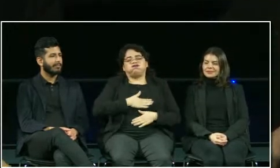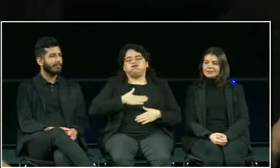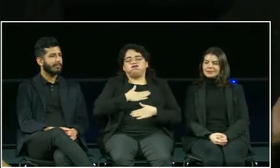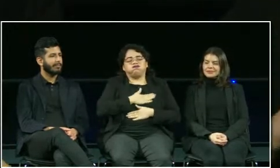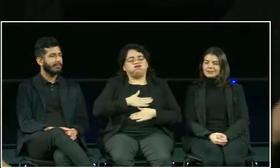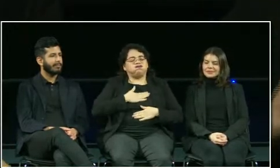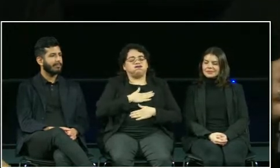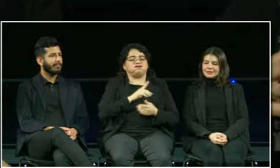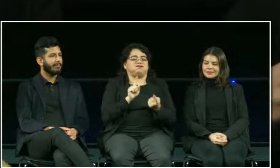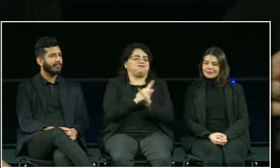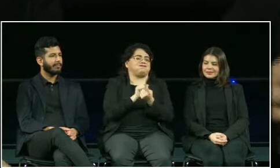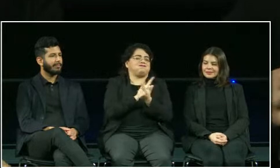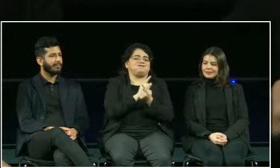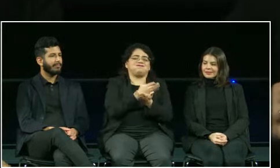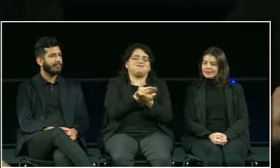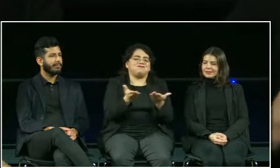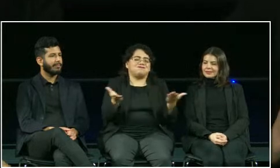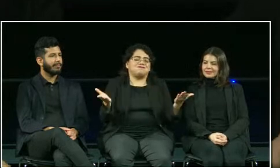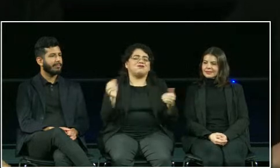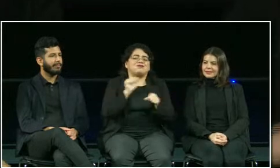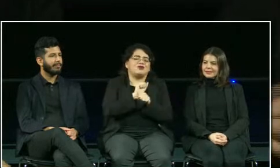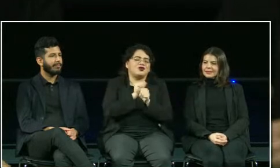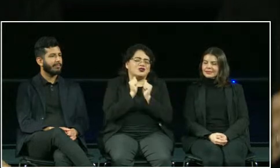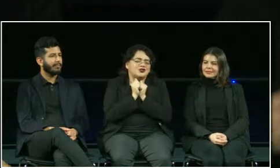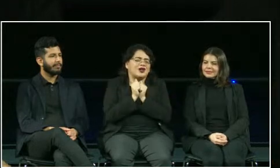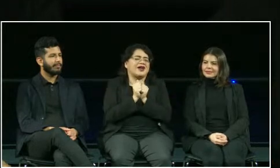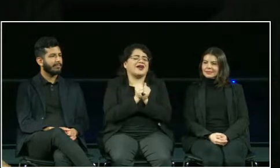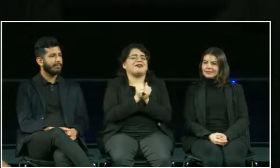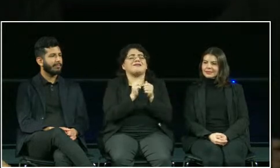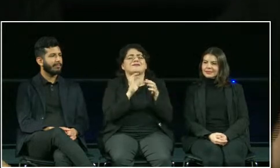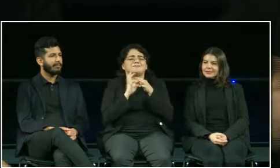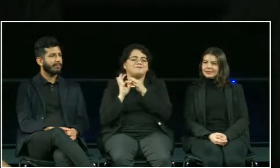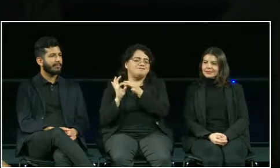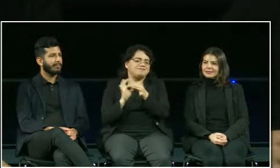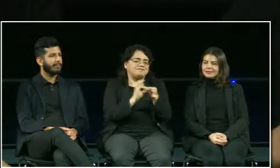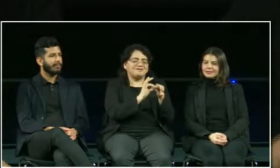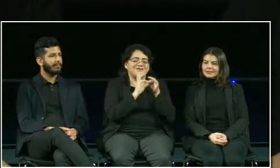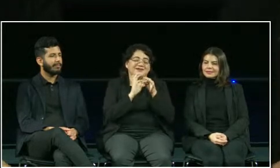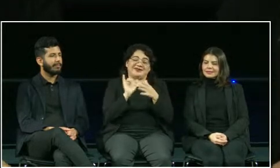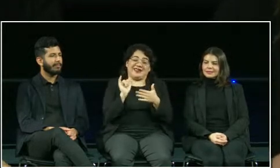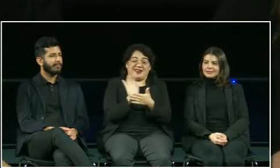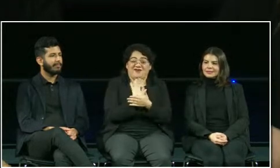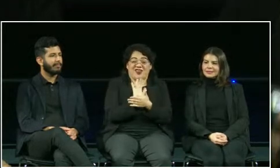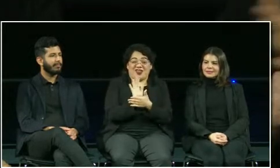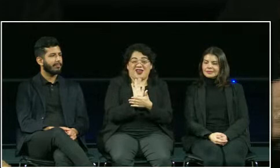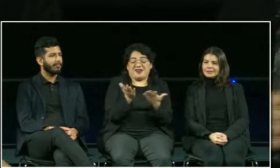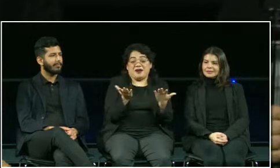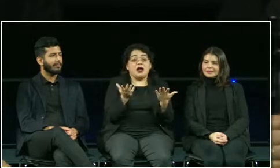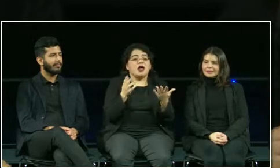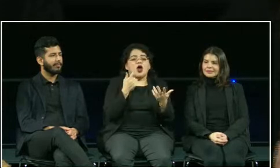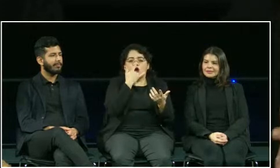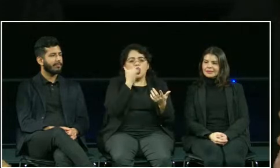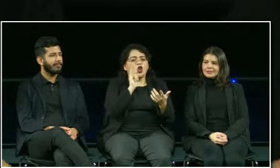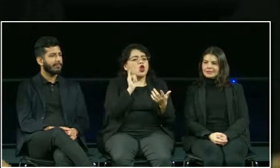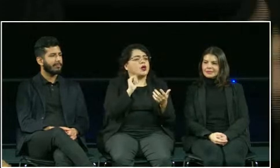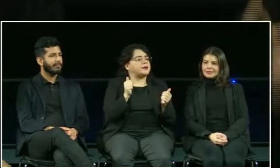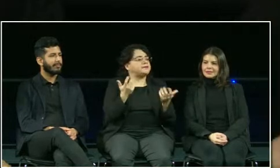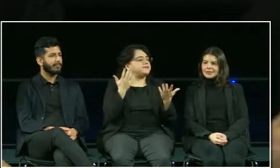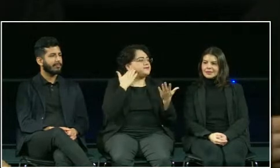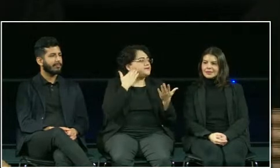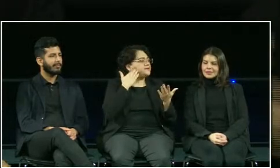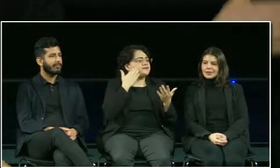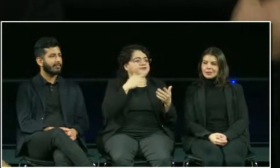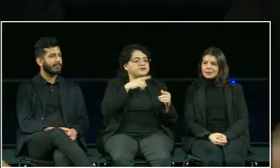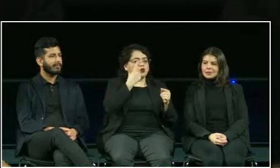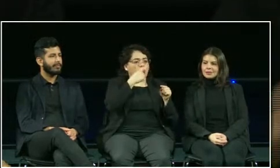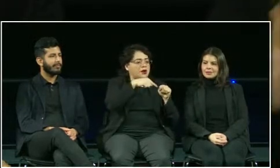it possible, to make this meeting possible, make a movie, it's really to build a square, no? Like, all